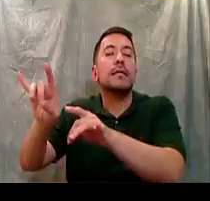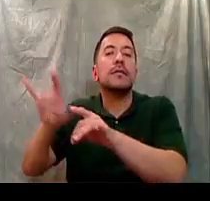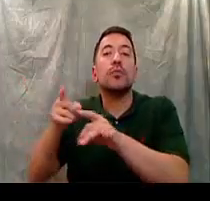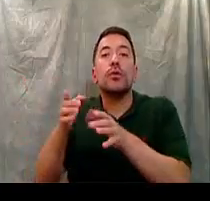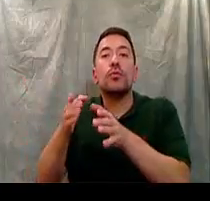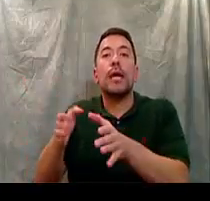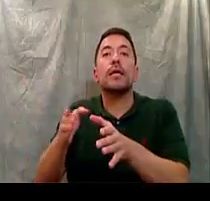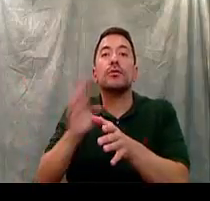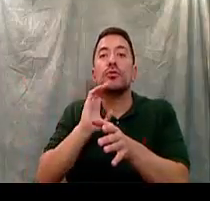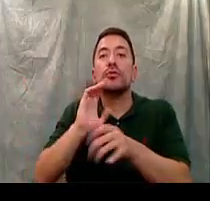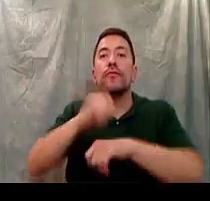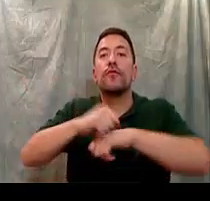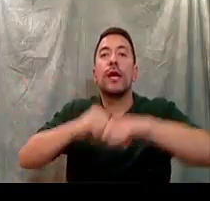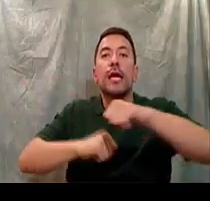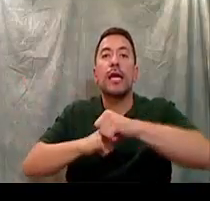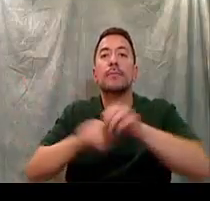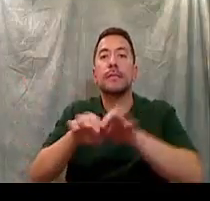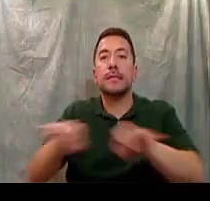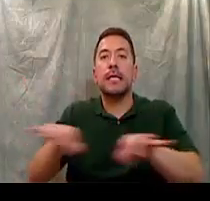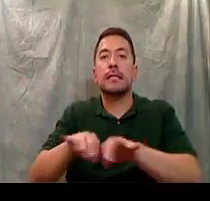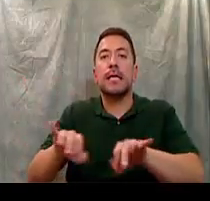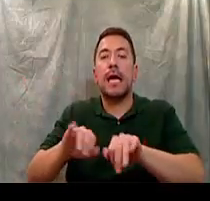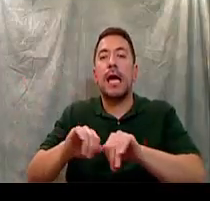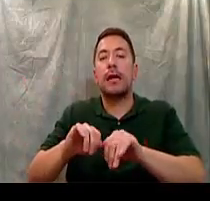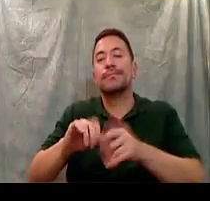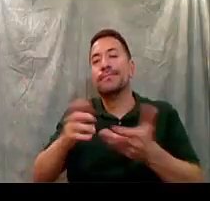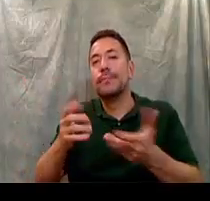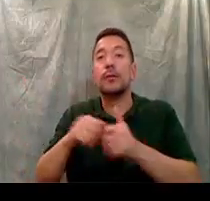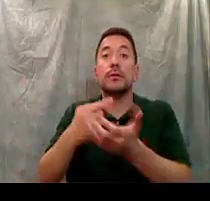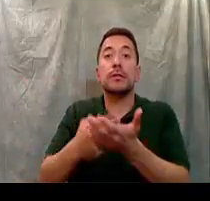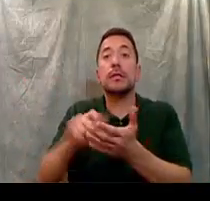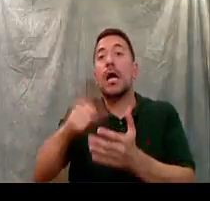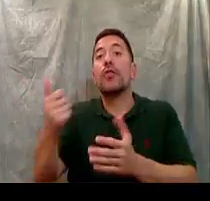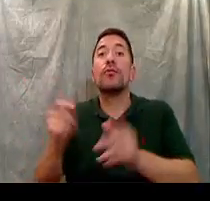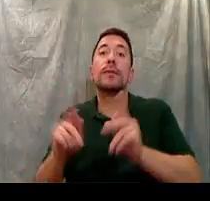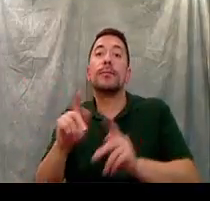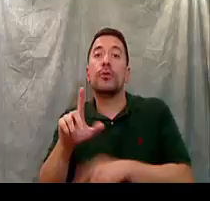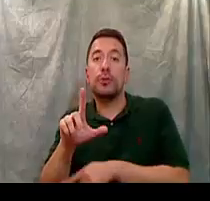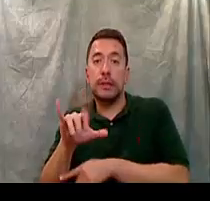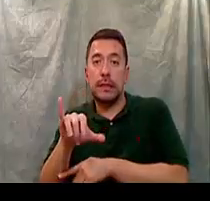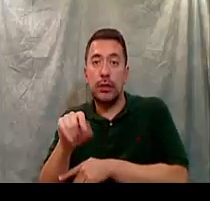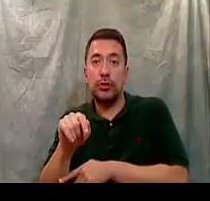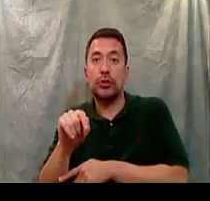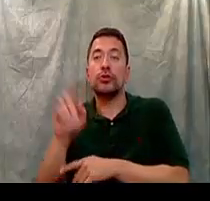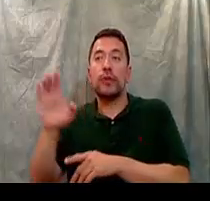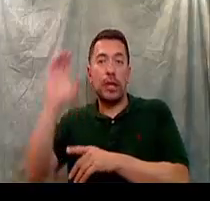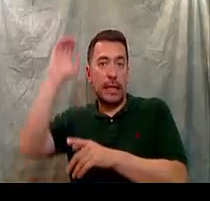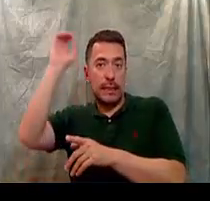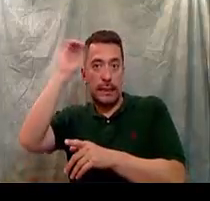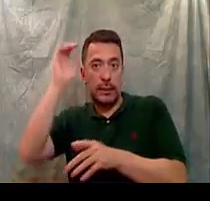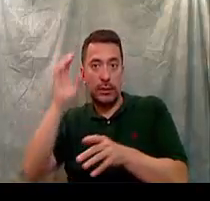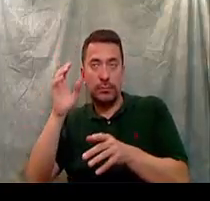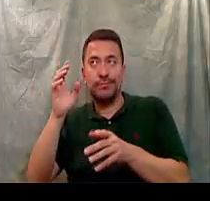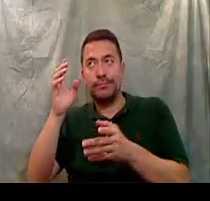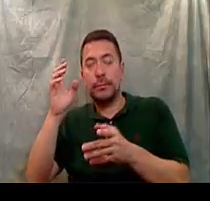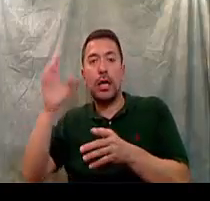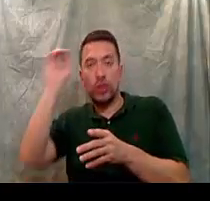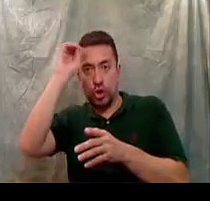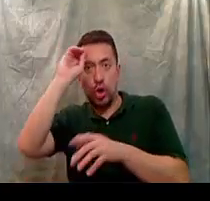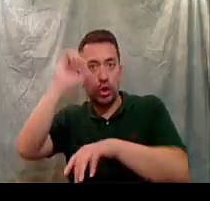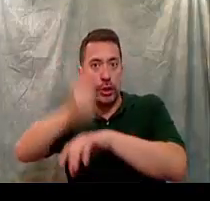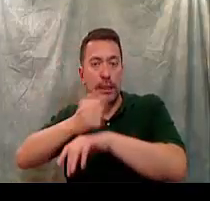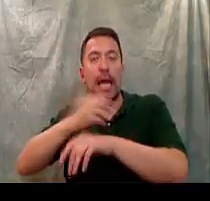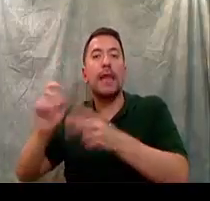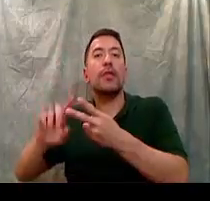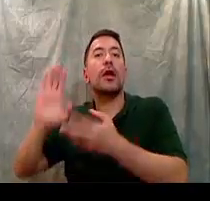you discuss other people's literatures, assertions and or evidence and findings from other people's work.